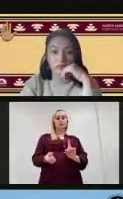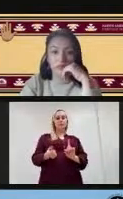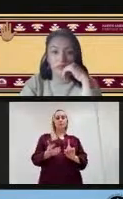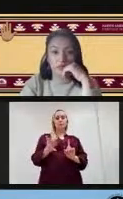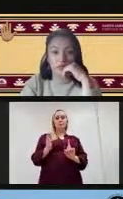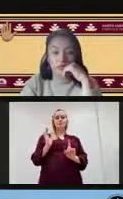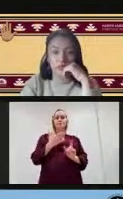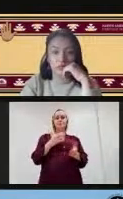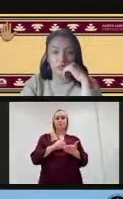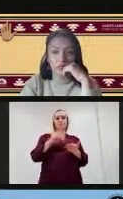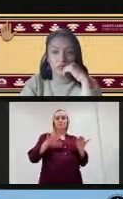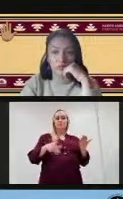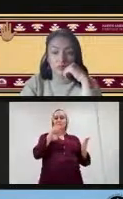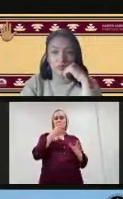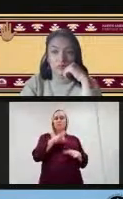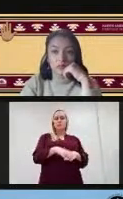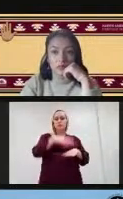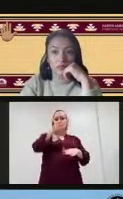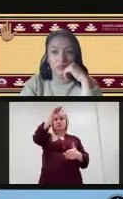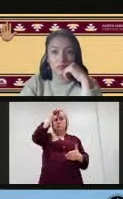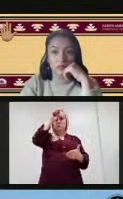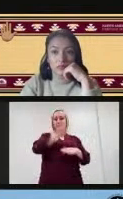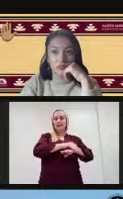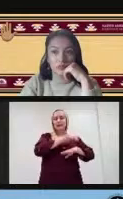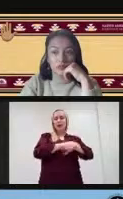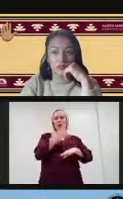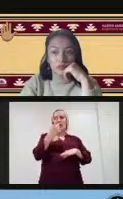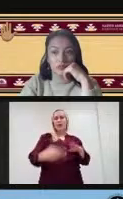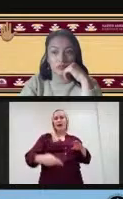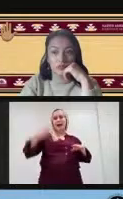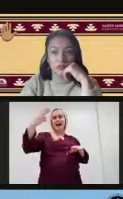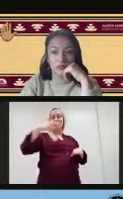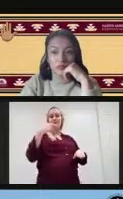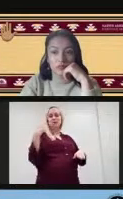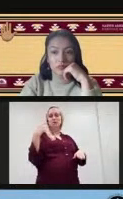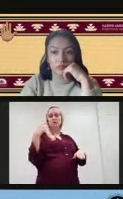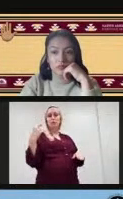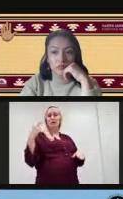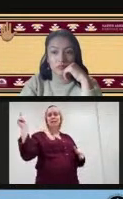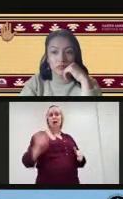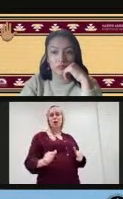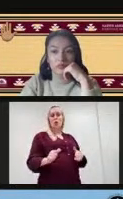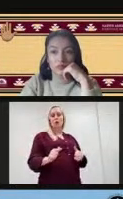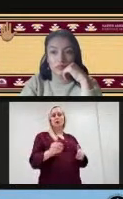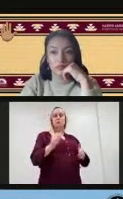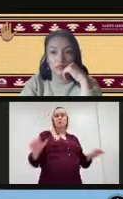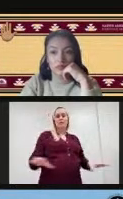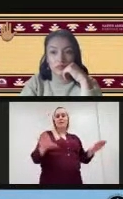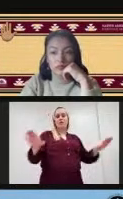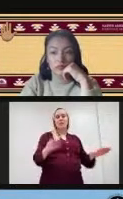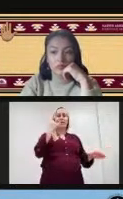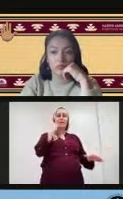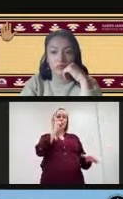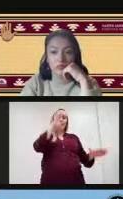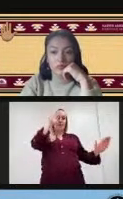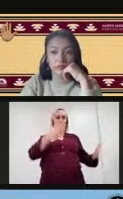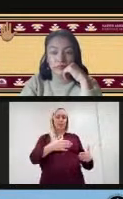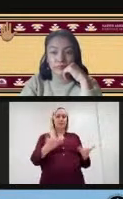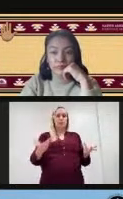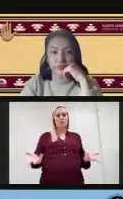our students that are learning English are one of the highest risk group, lowest performing groups if we don't really attend to them.